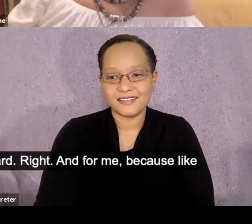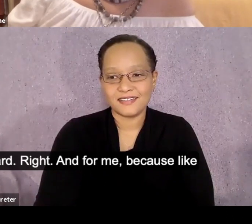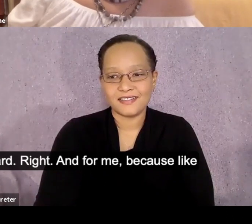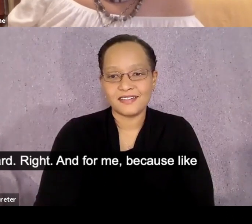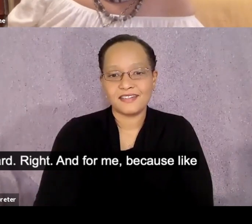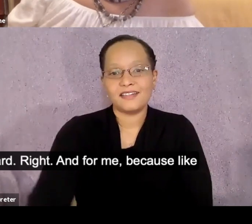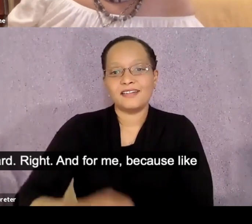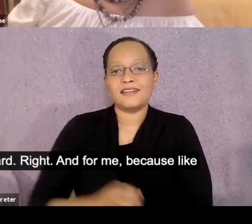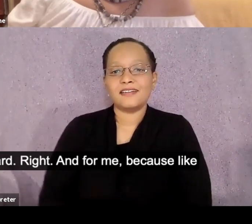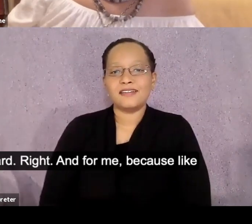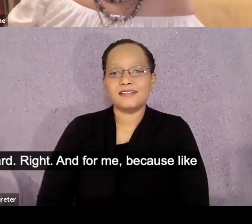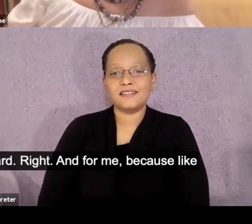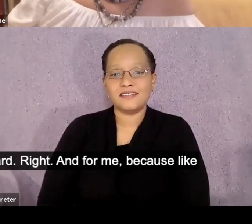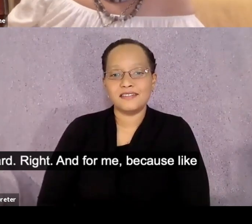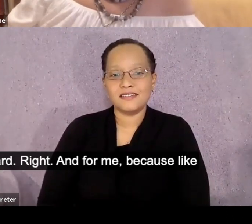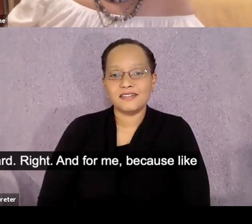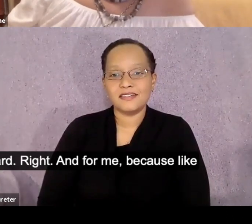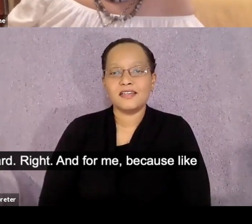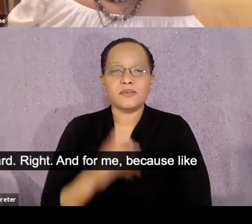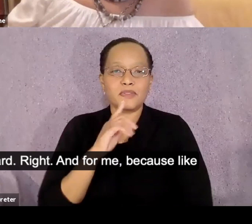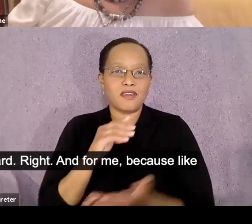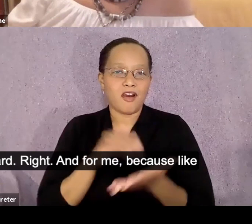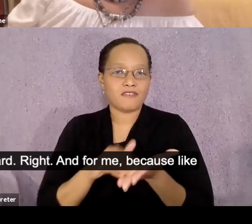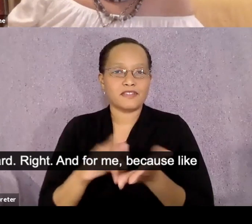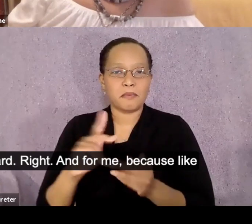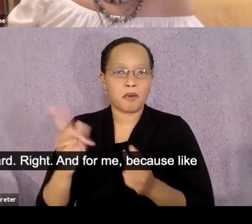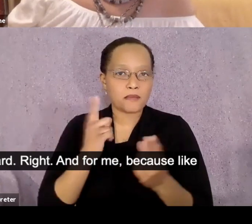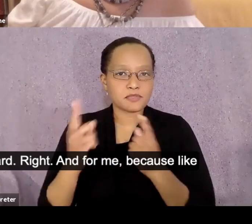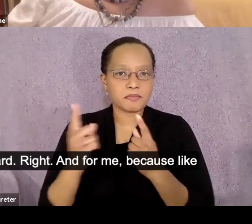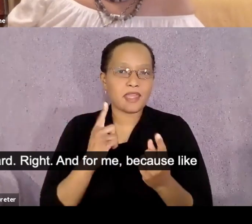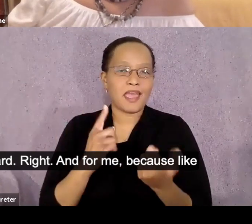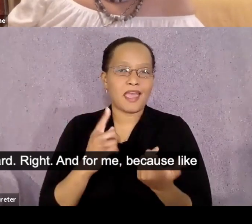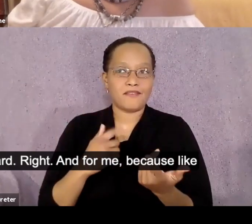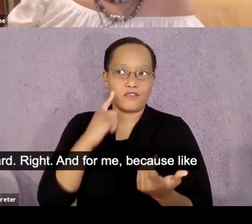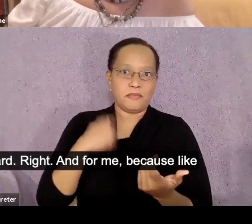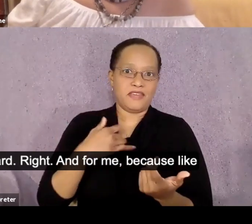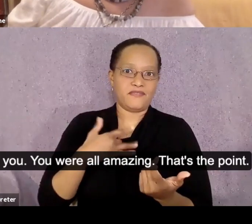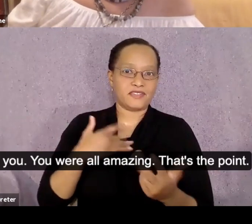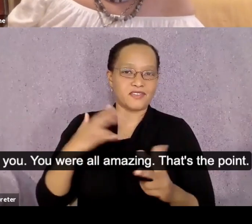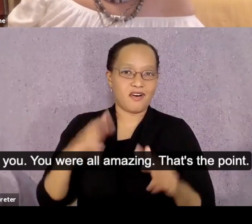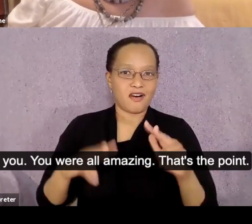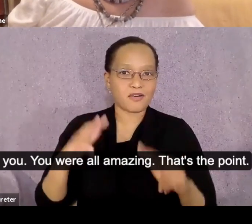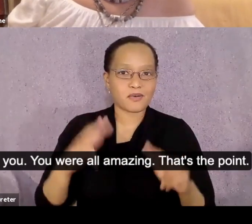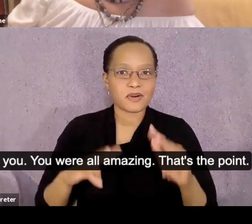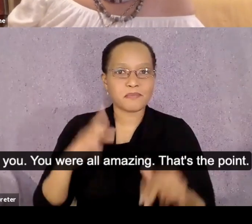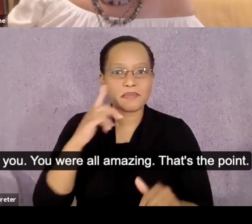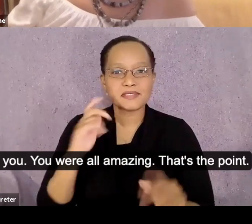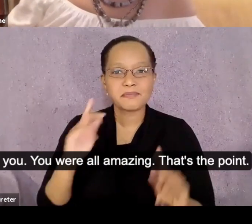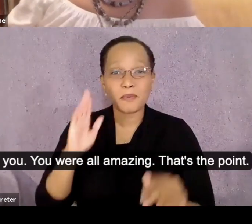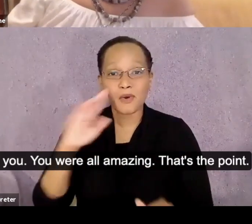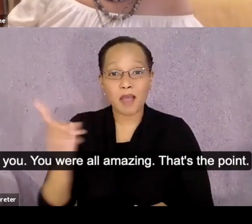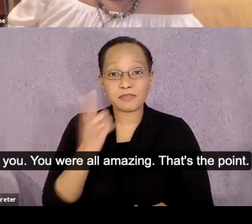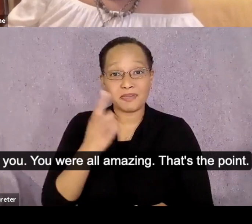it's like, it's always awkward, right? And for me, because, like, we're like, you're so amazing. I'm like, so